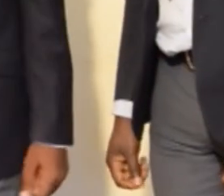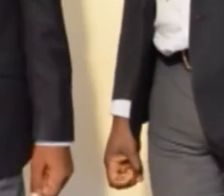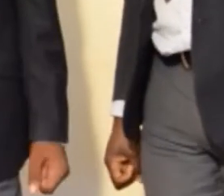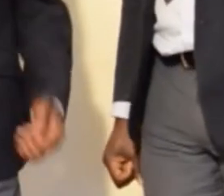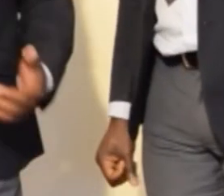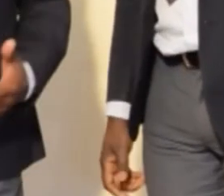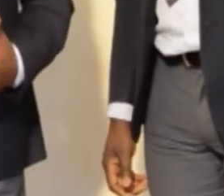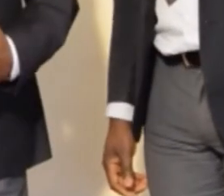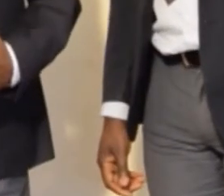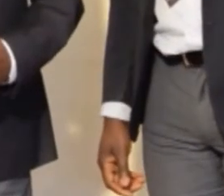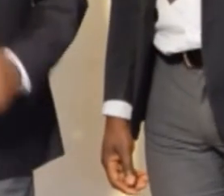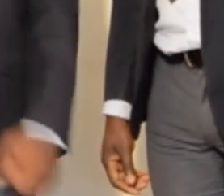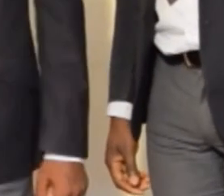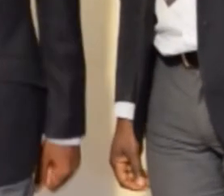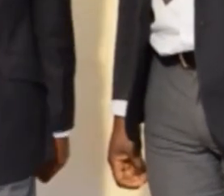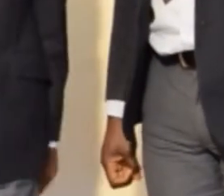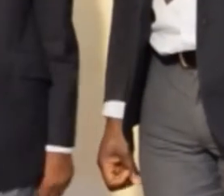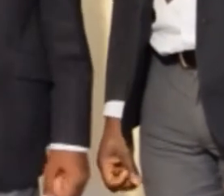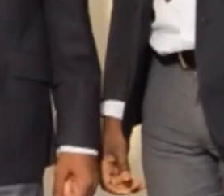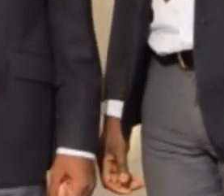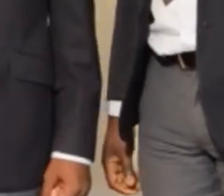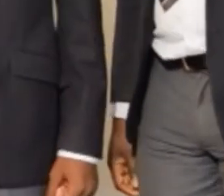Iye Wafa Pumpchinji Ko,